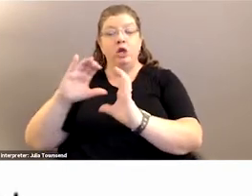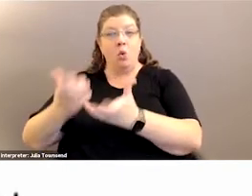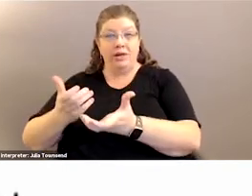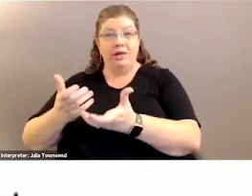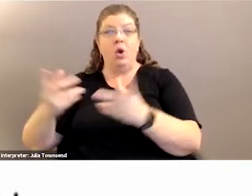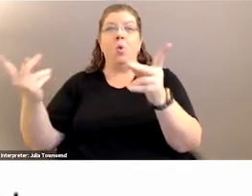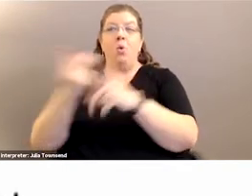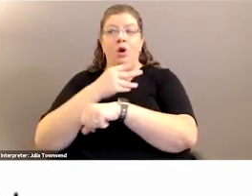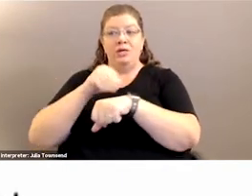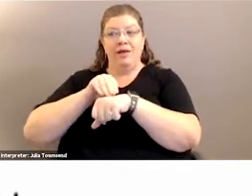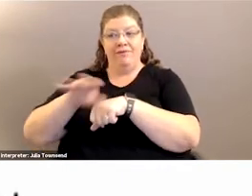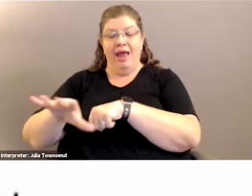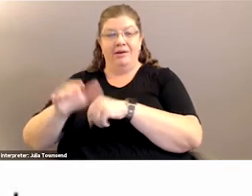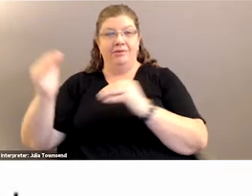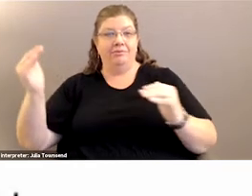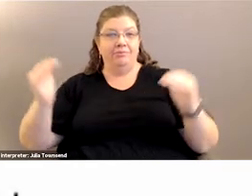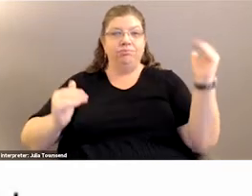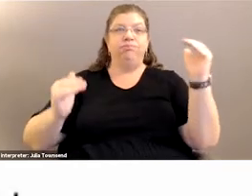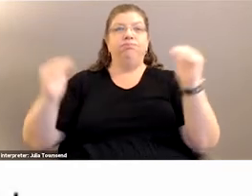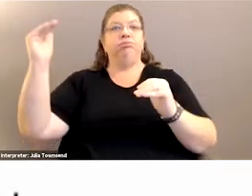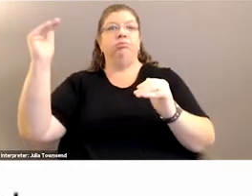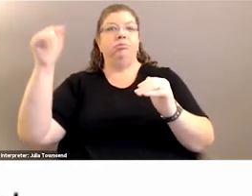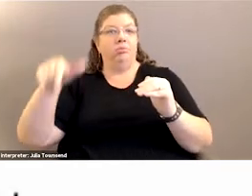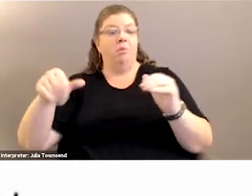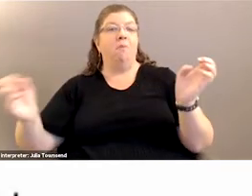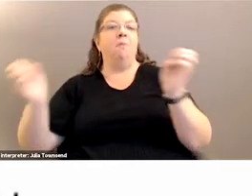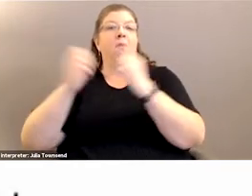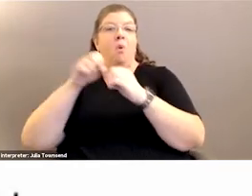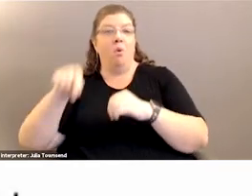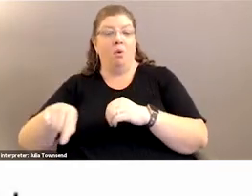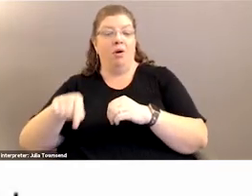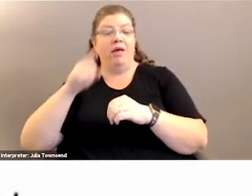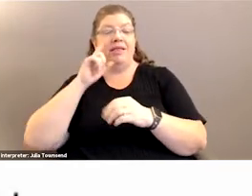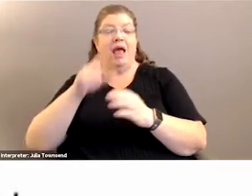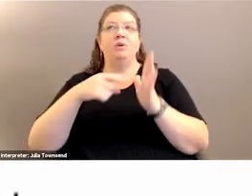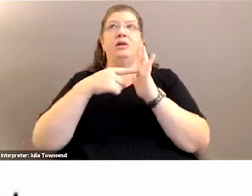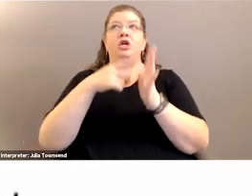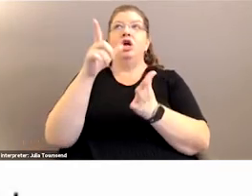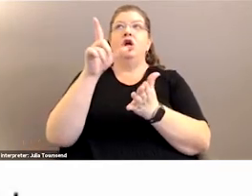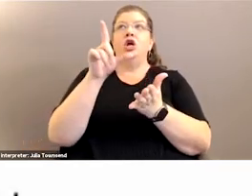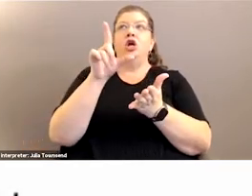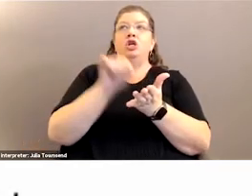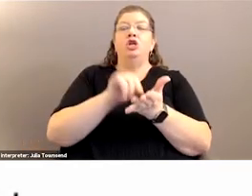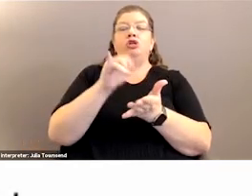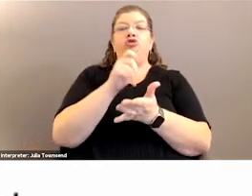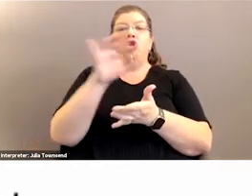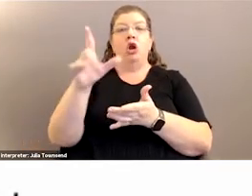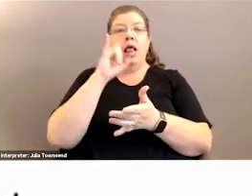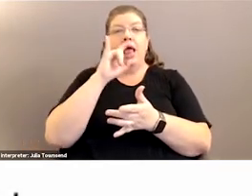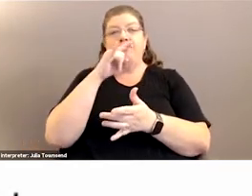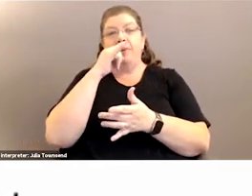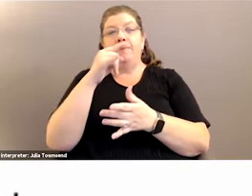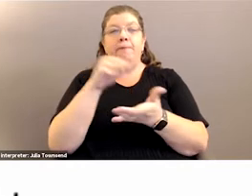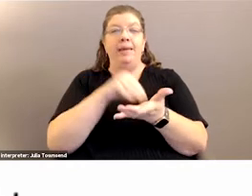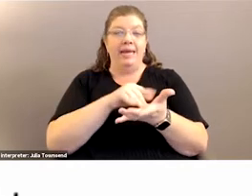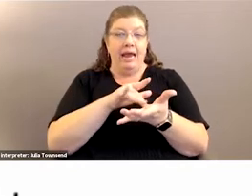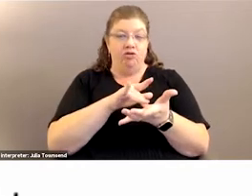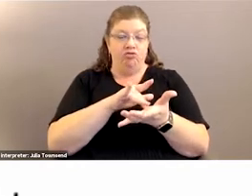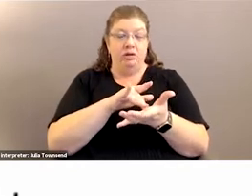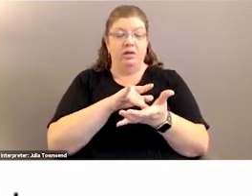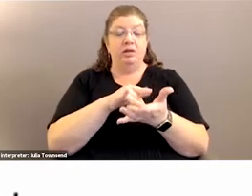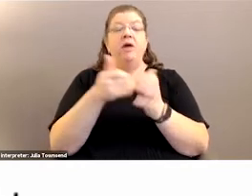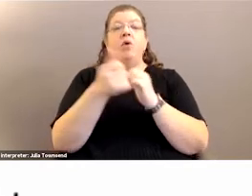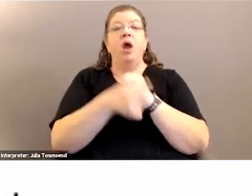the modeling study published in the journal of pediatrics the study estimated that for every four cova